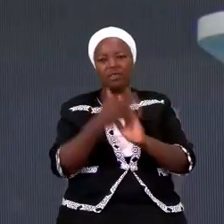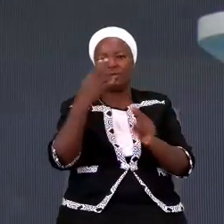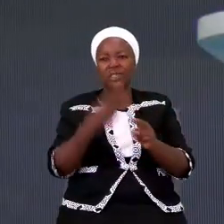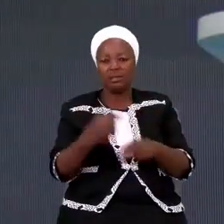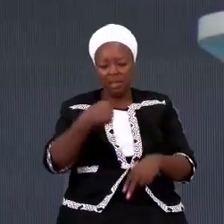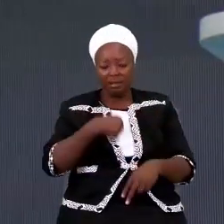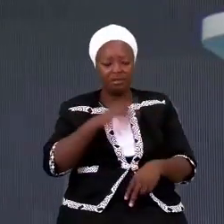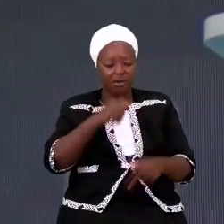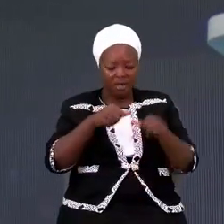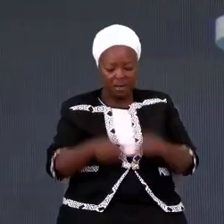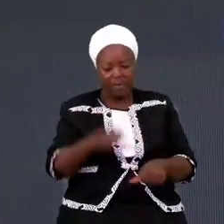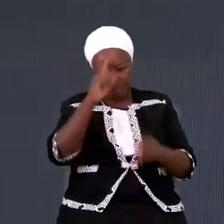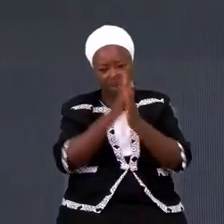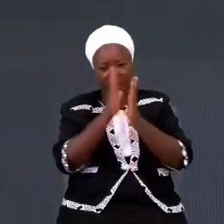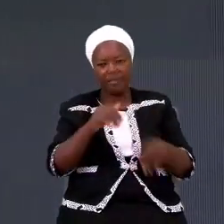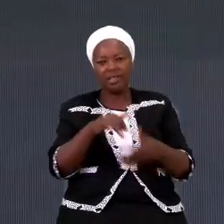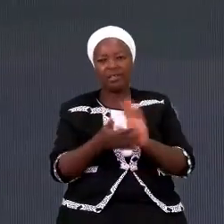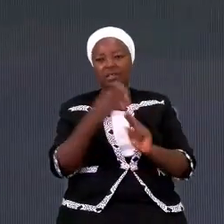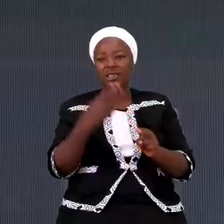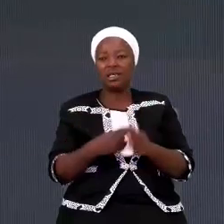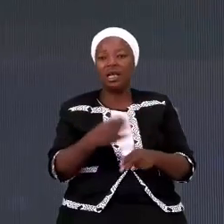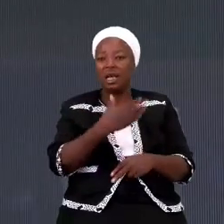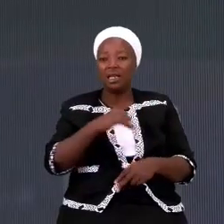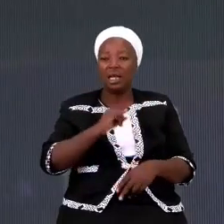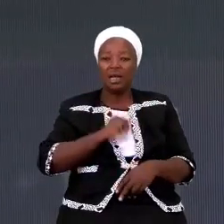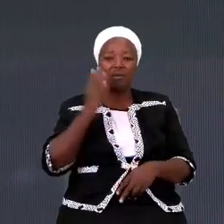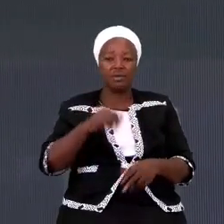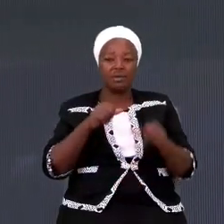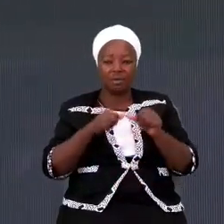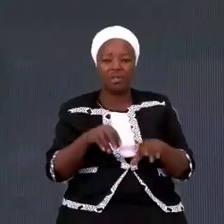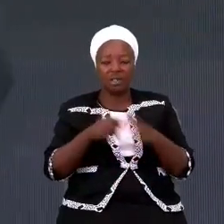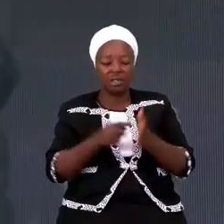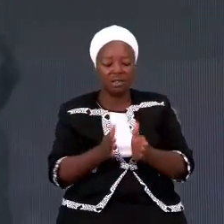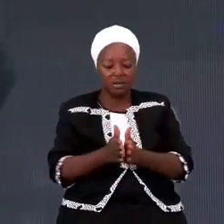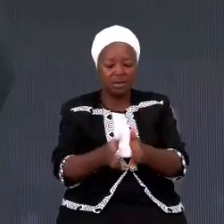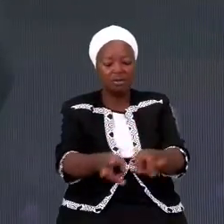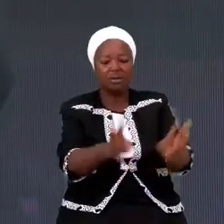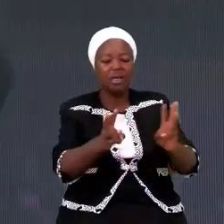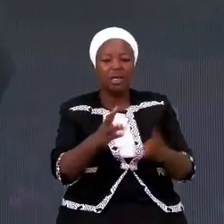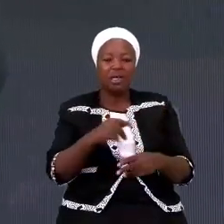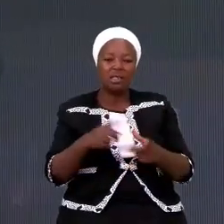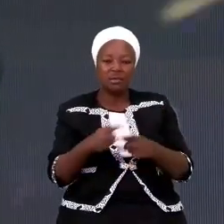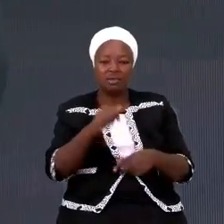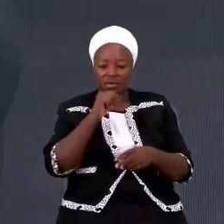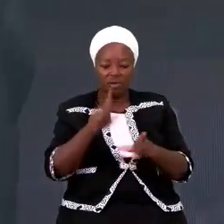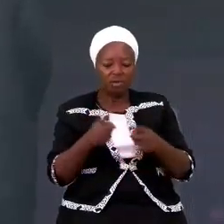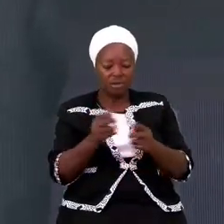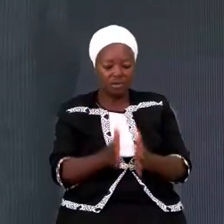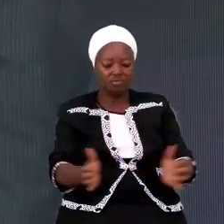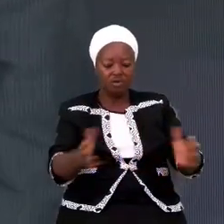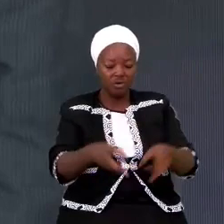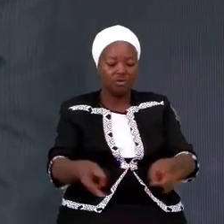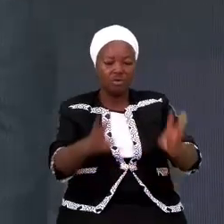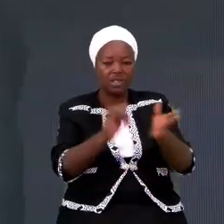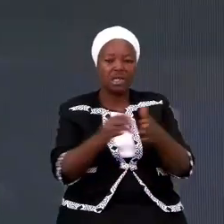to destruction. We follow this narrow path, and heaven will be your Lord on the final